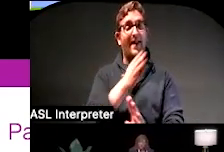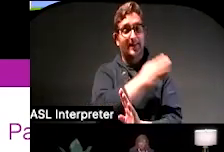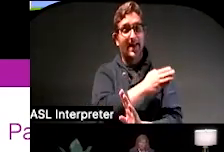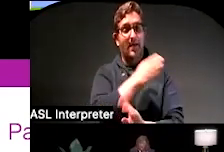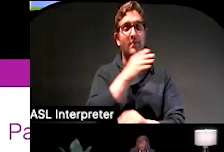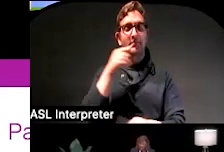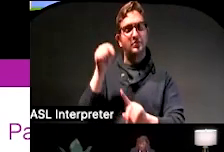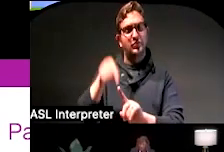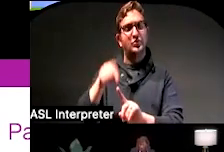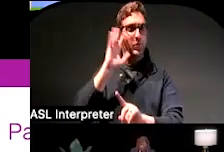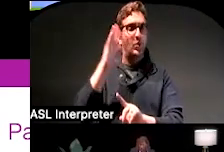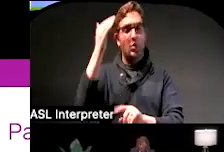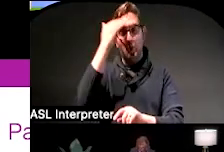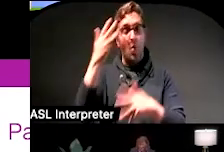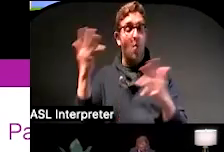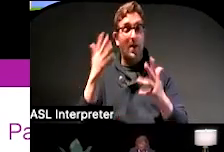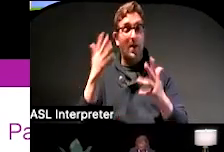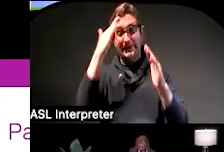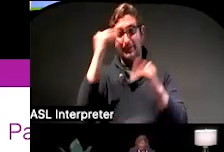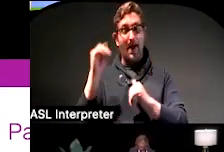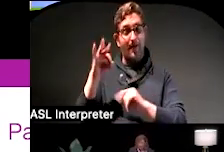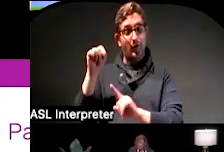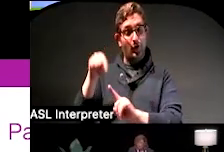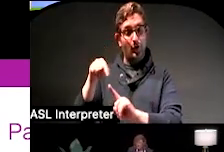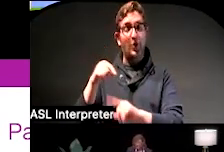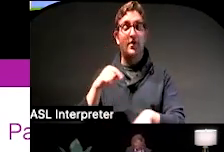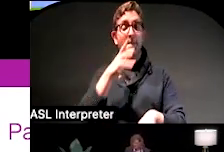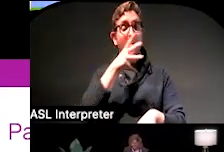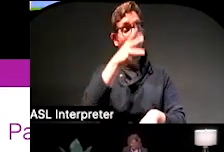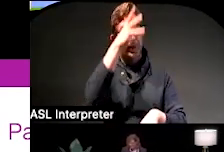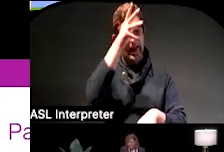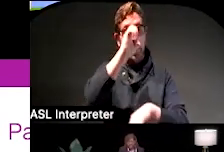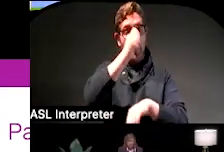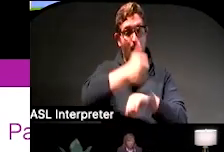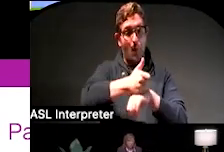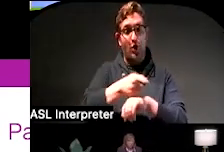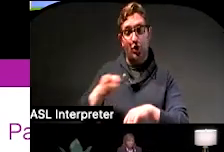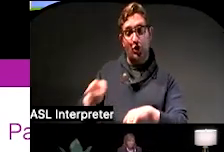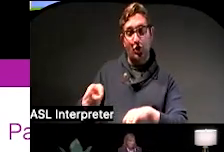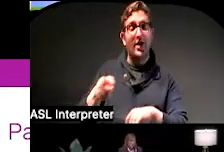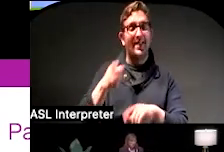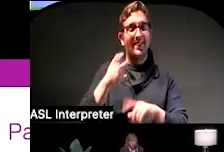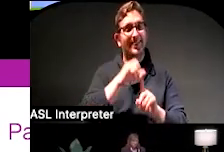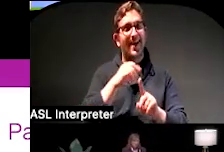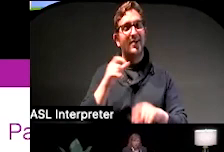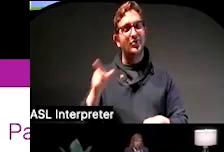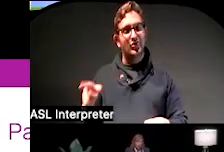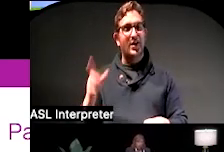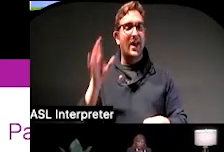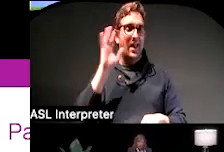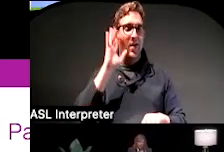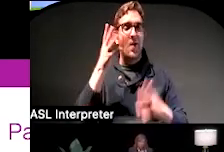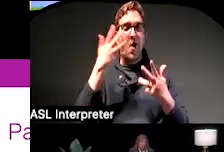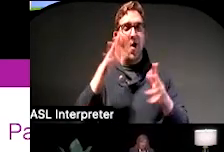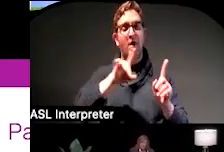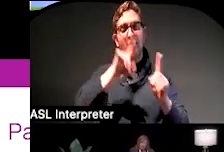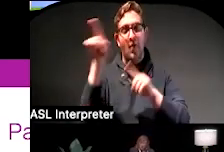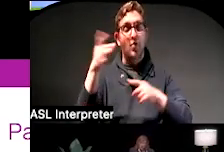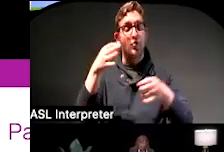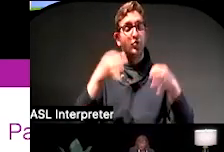what's expected of her, that mom and dad have appointed her now. She's going to have gone to court